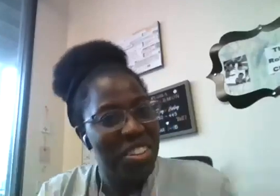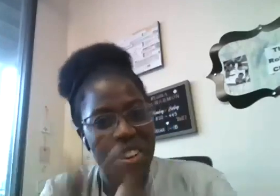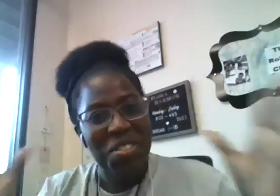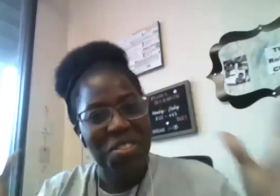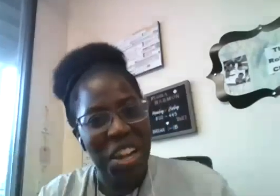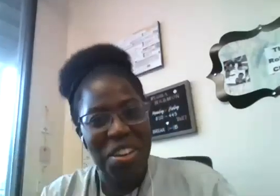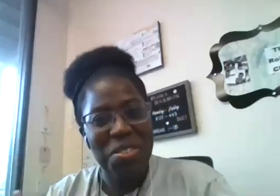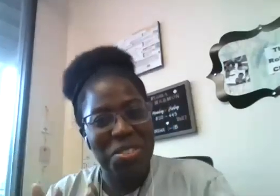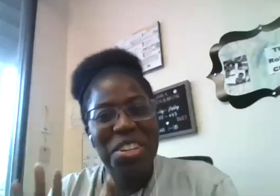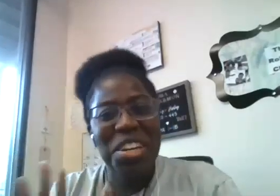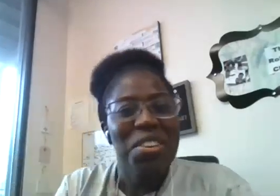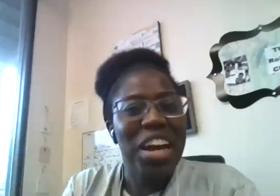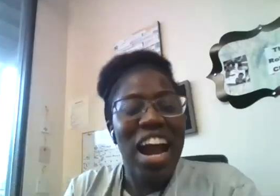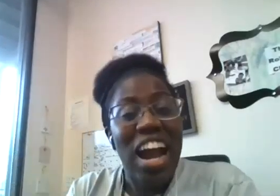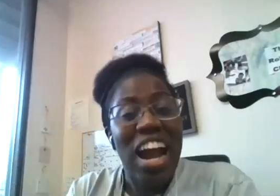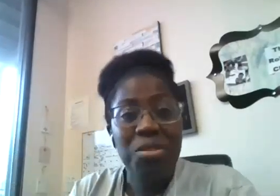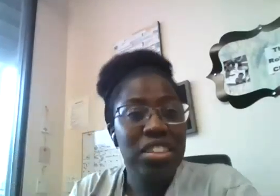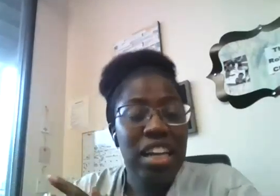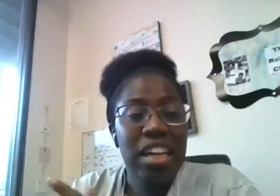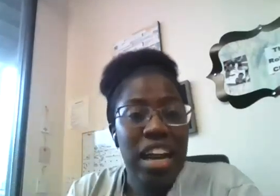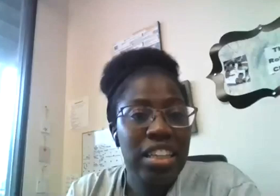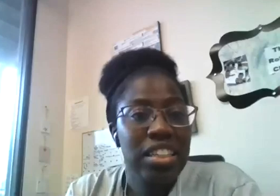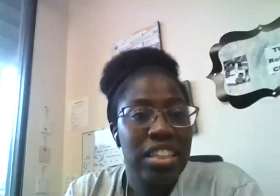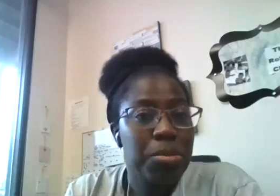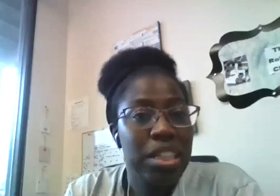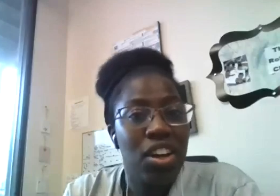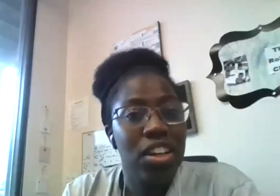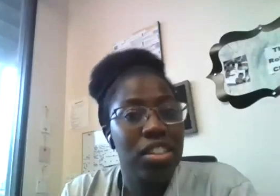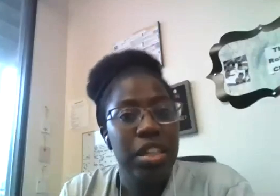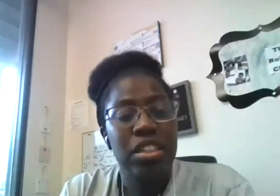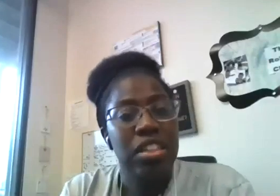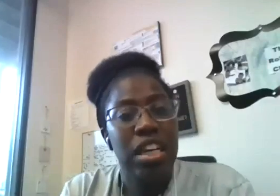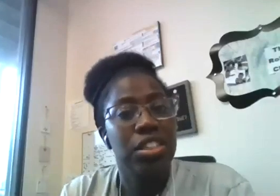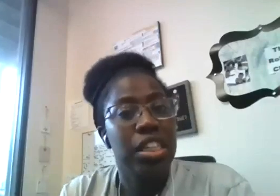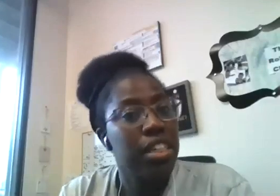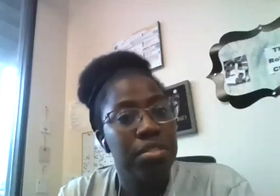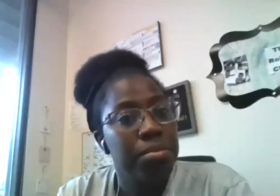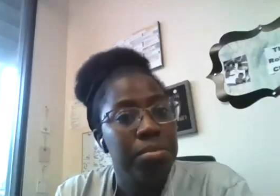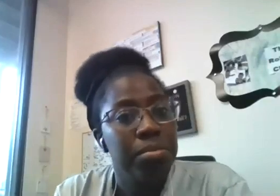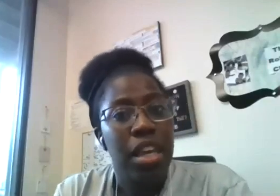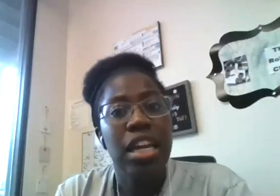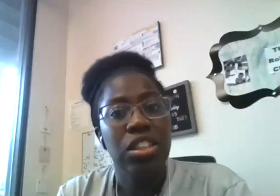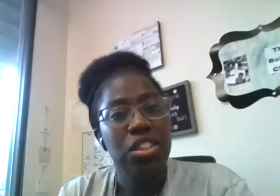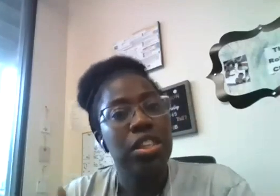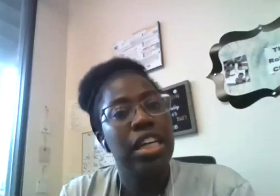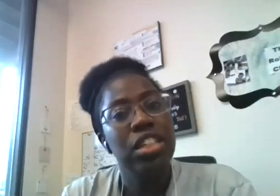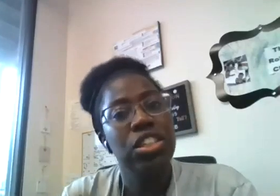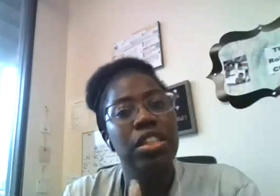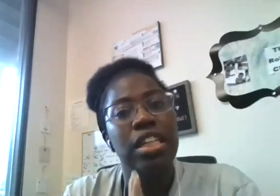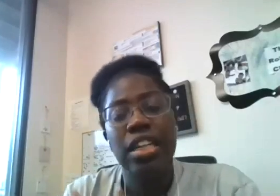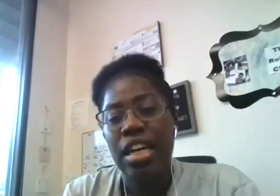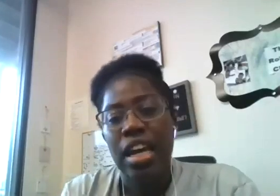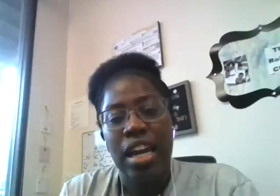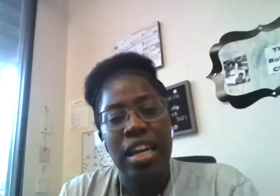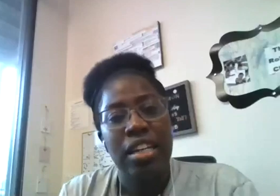like, flowery, beautiful. But I just say, and I think this can speak to all the speakers, history is